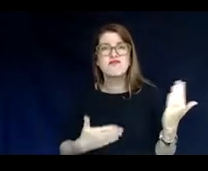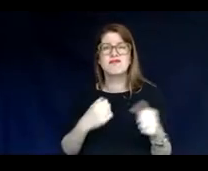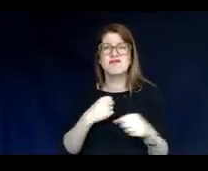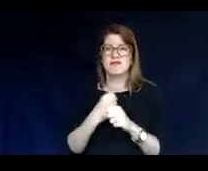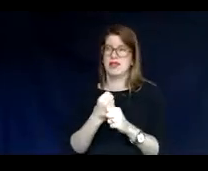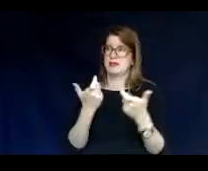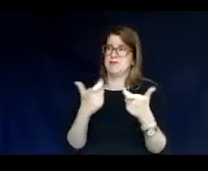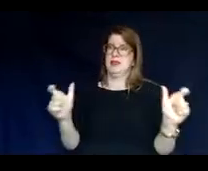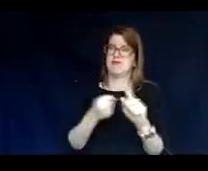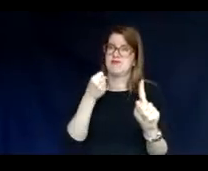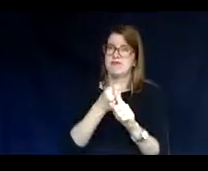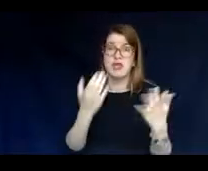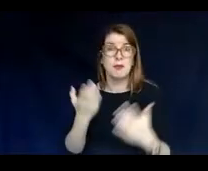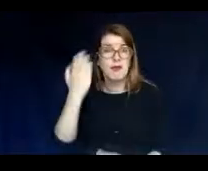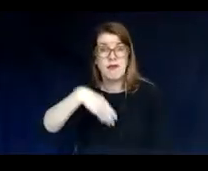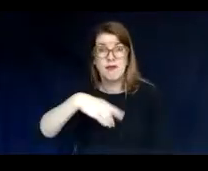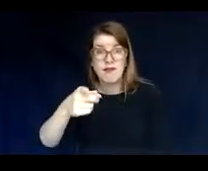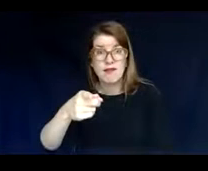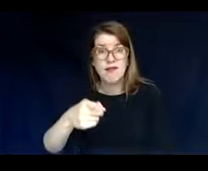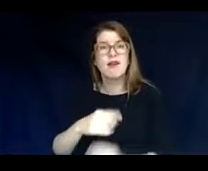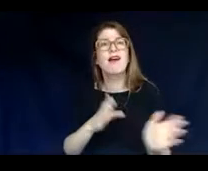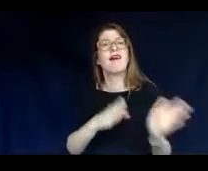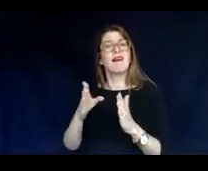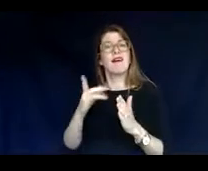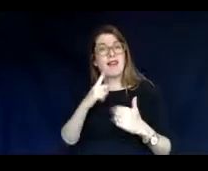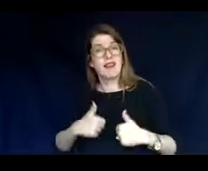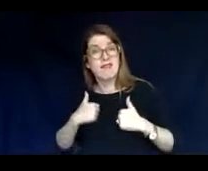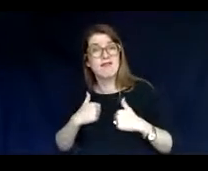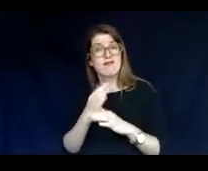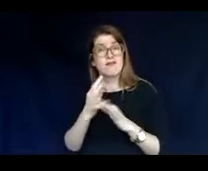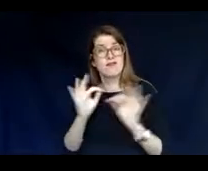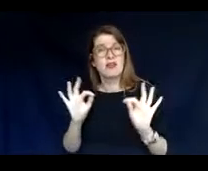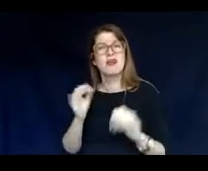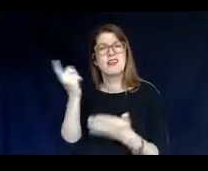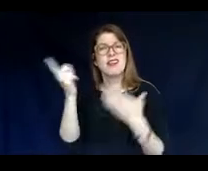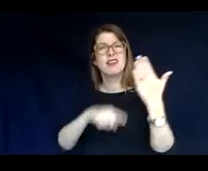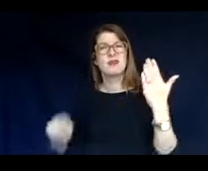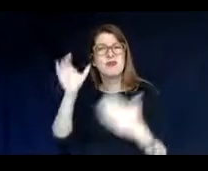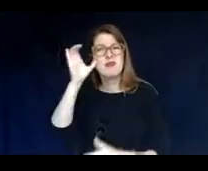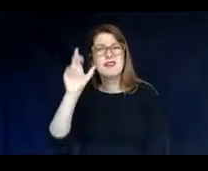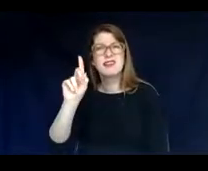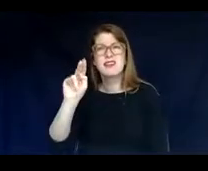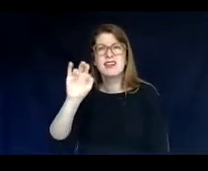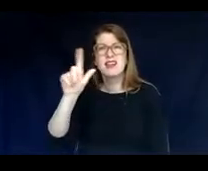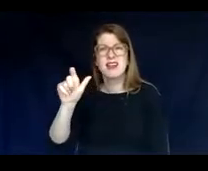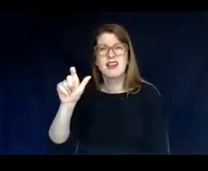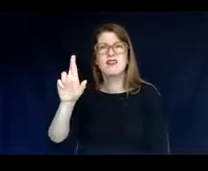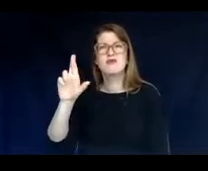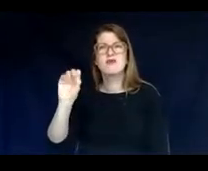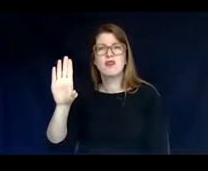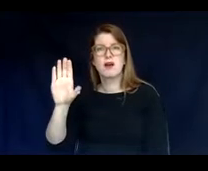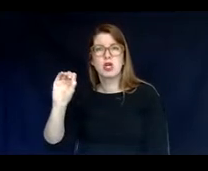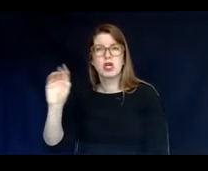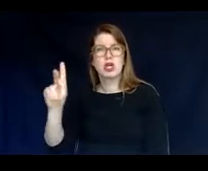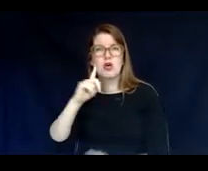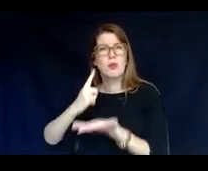difference than you may ever know. Speaking of life and freedom, next week we'll actually be hearing from Danielle and Rob Koch as they share their